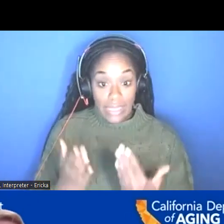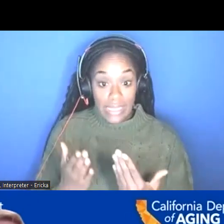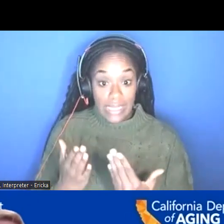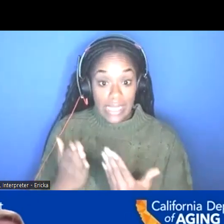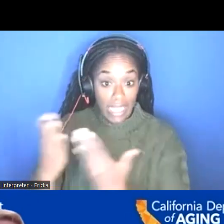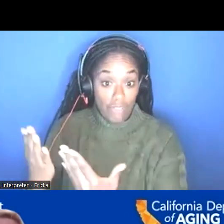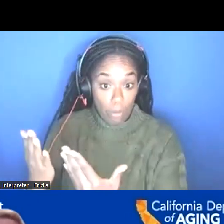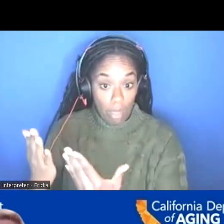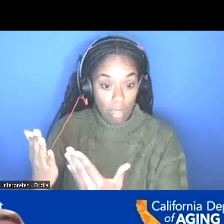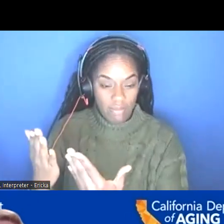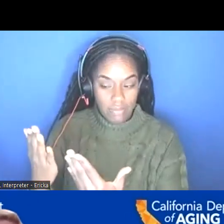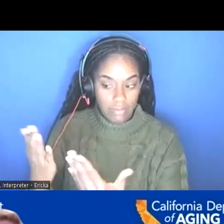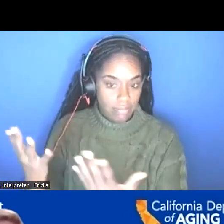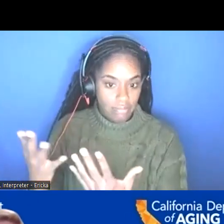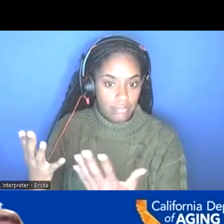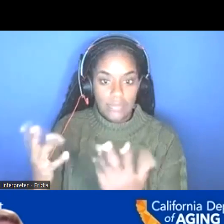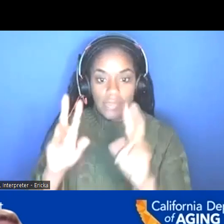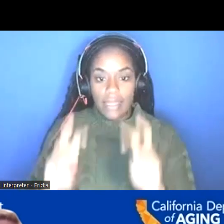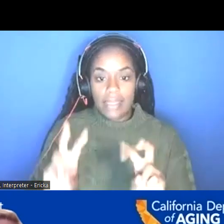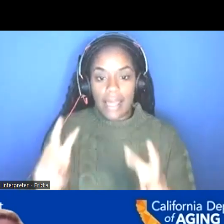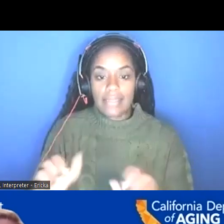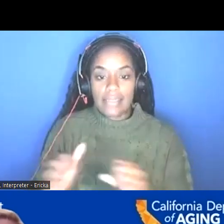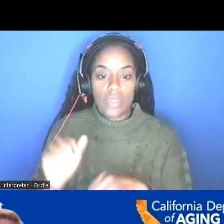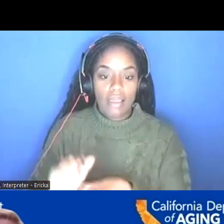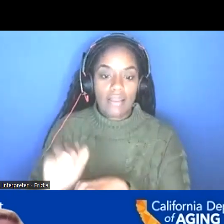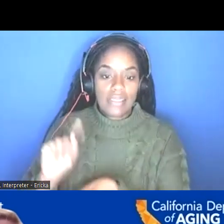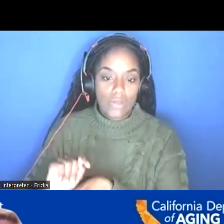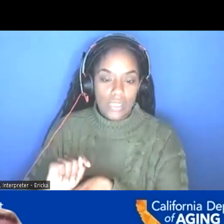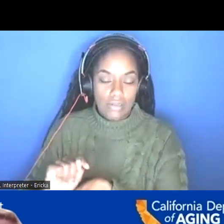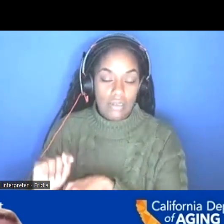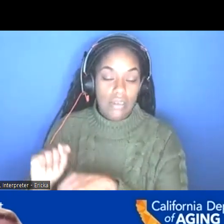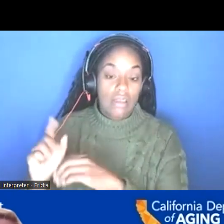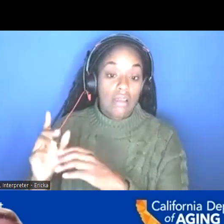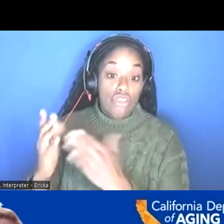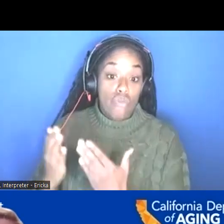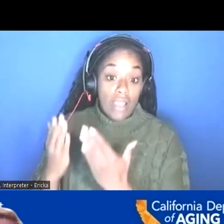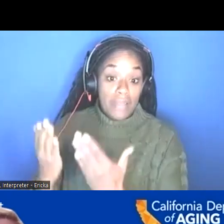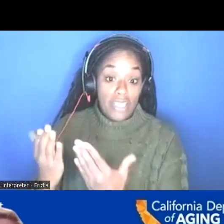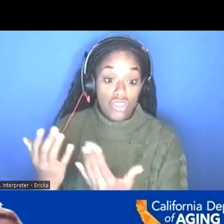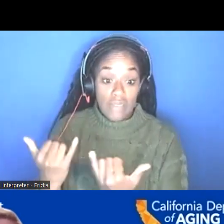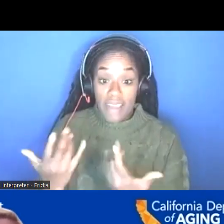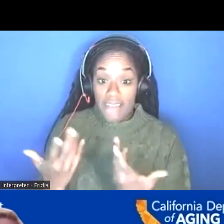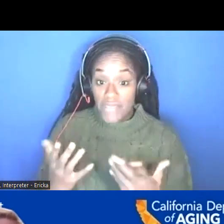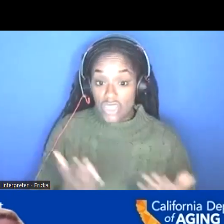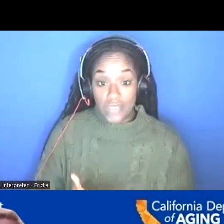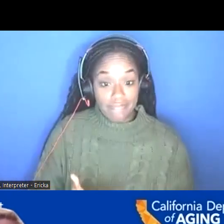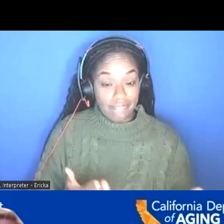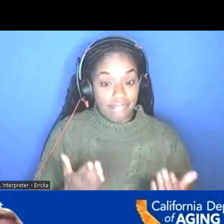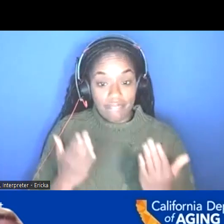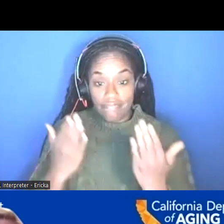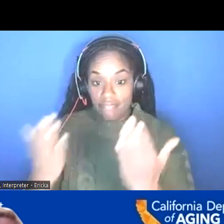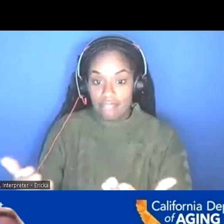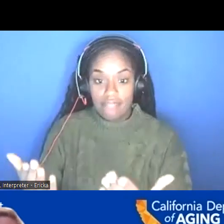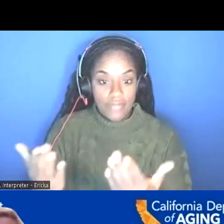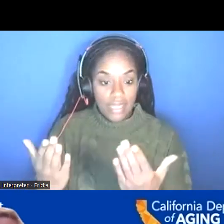an analysis with a consultant, and those recommendations have now been delivered and they're being